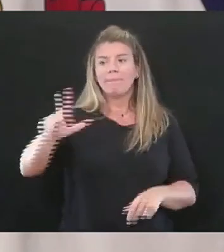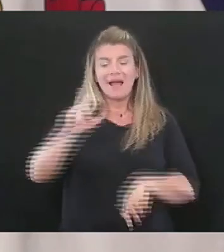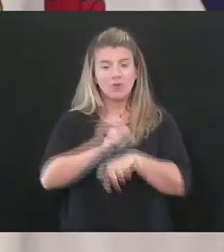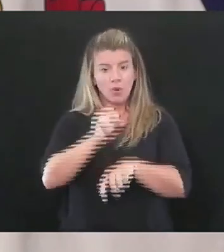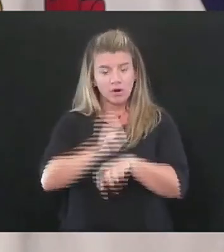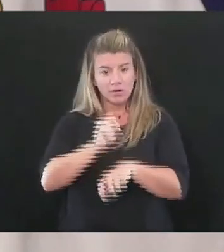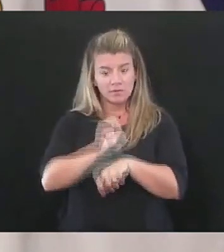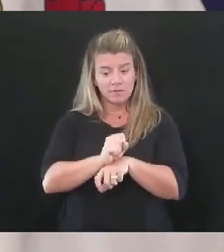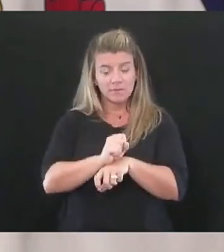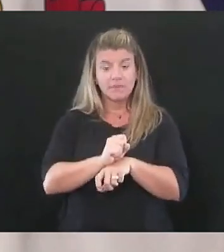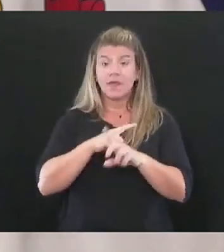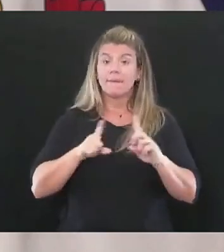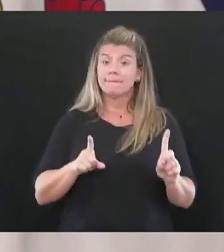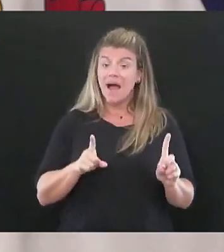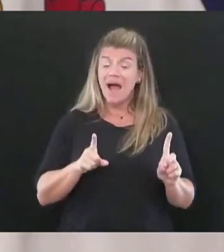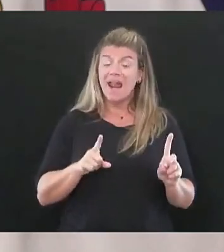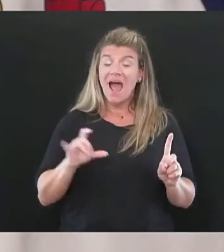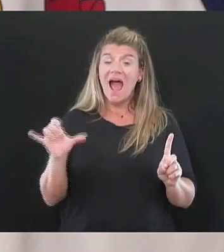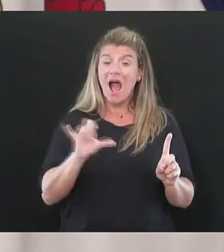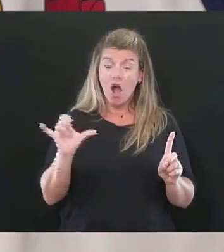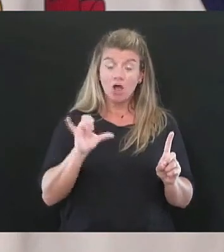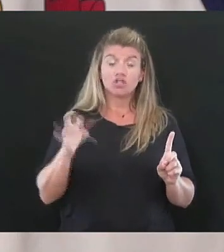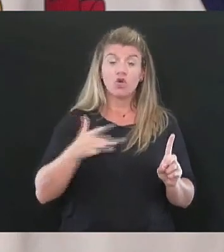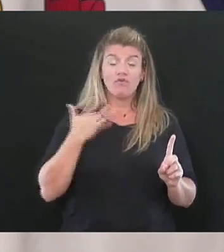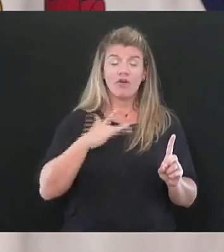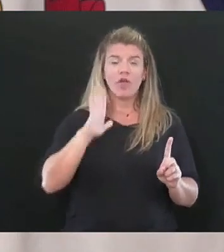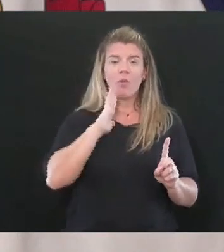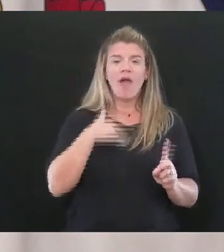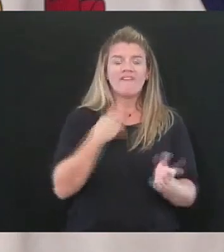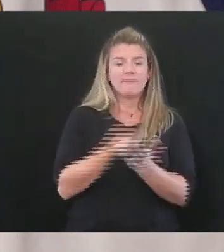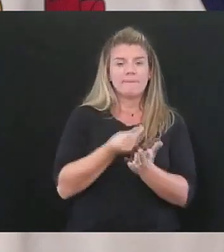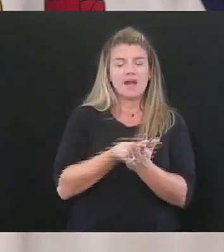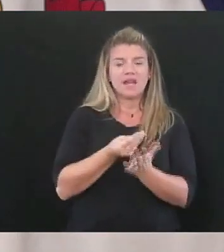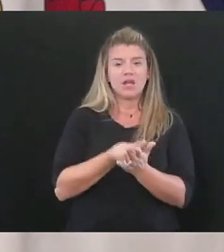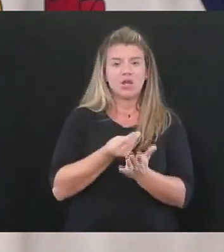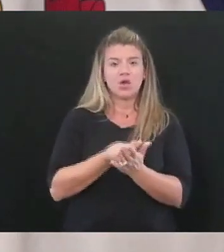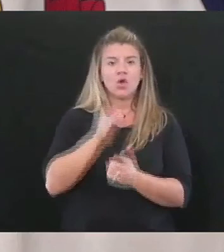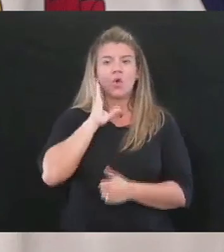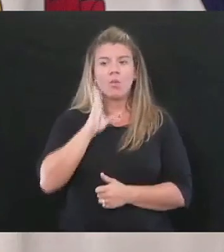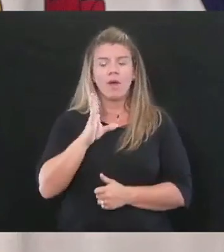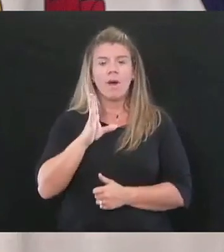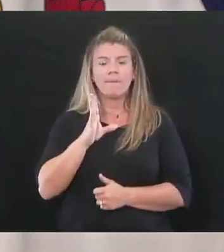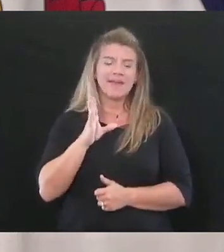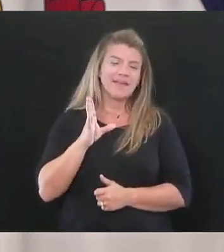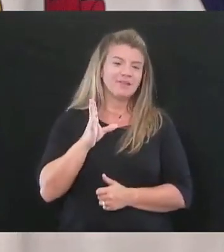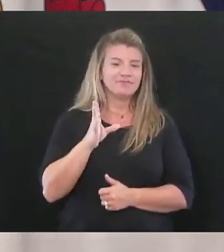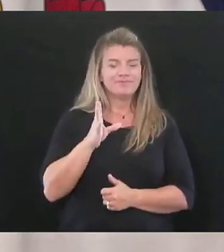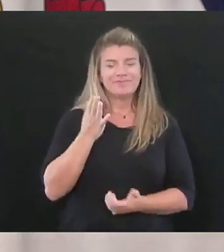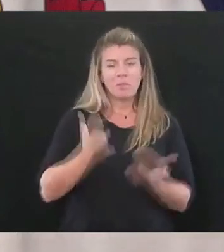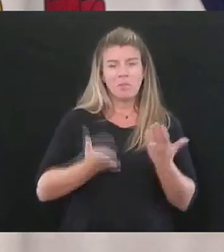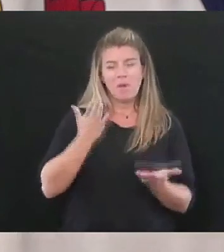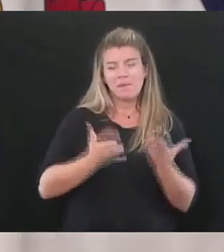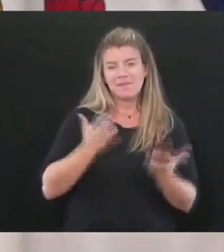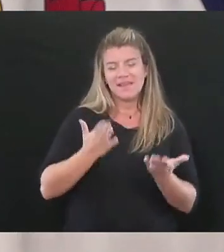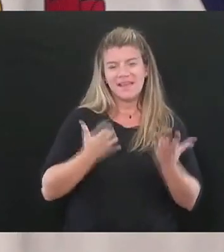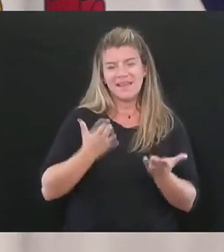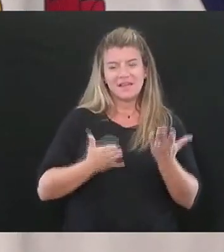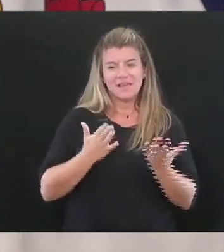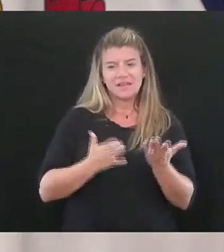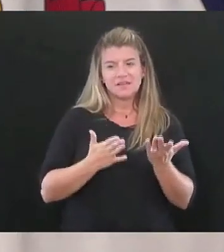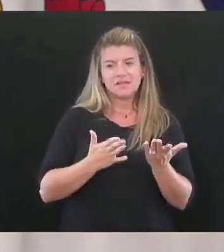to work. But I think there'll be dollars that will be coming, you know, to the tune of they'll